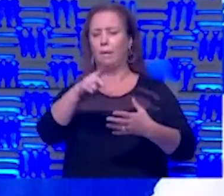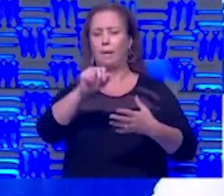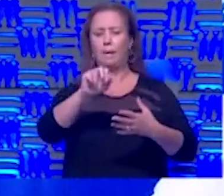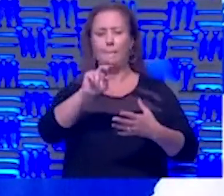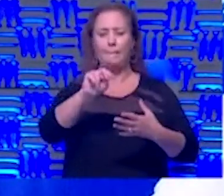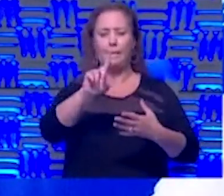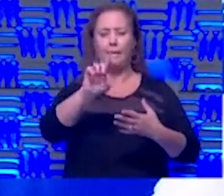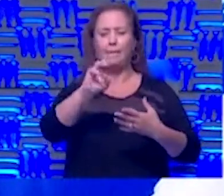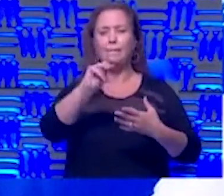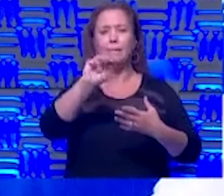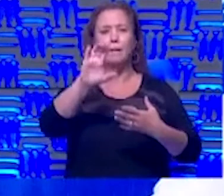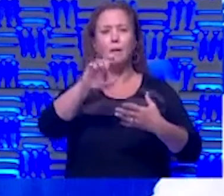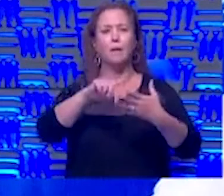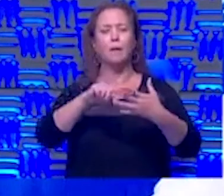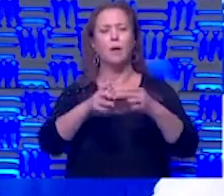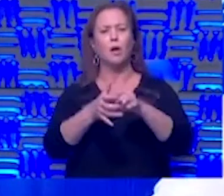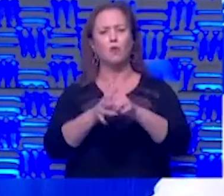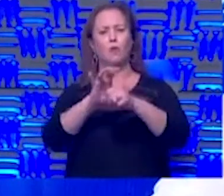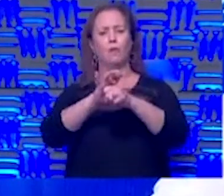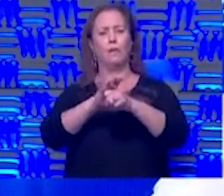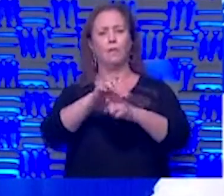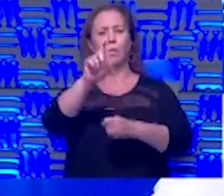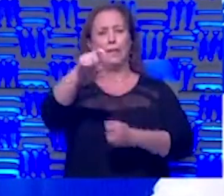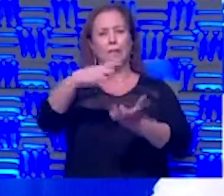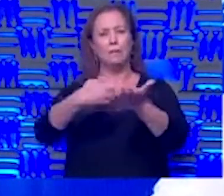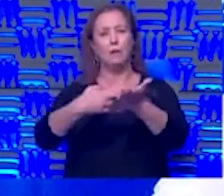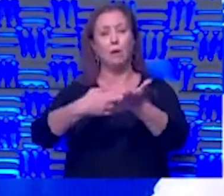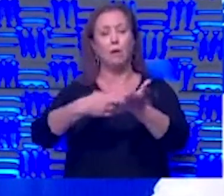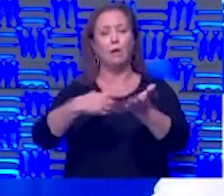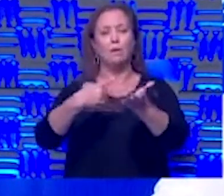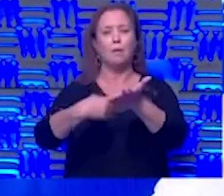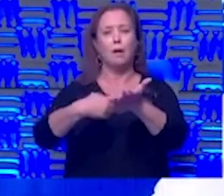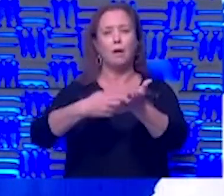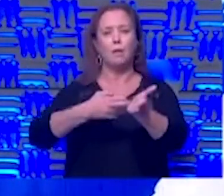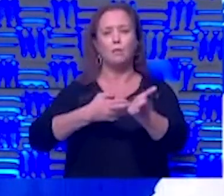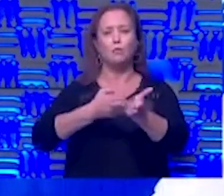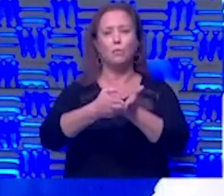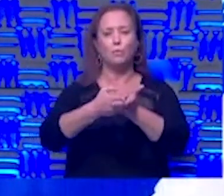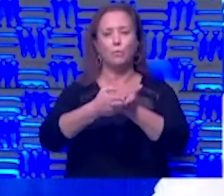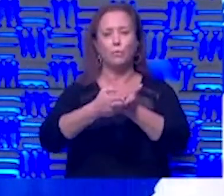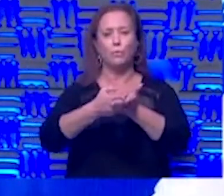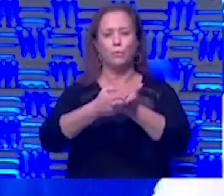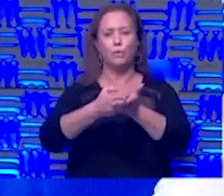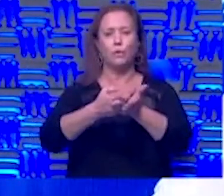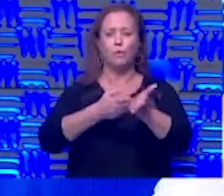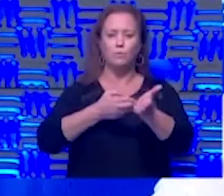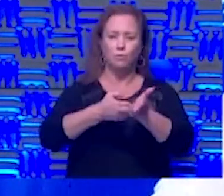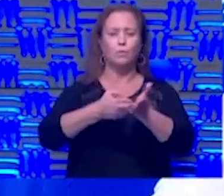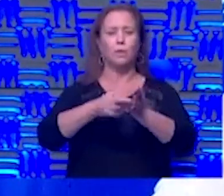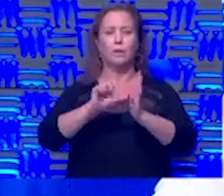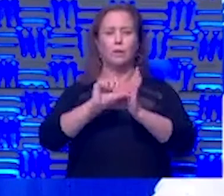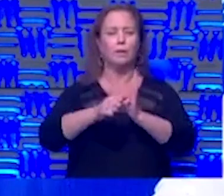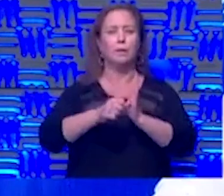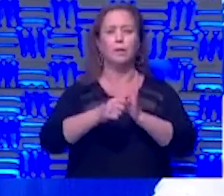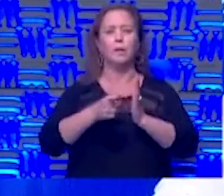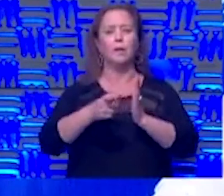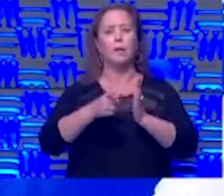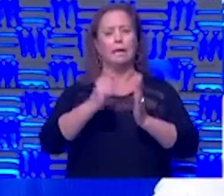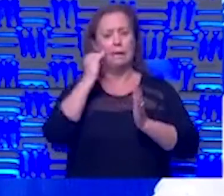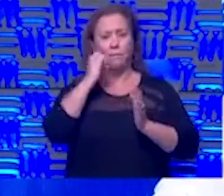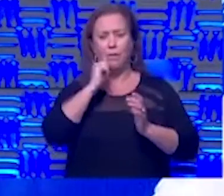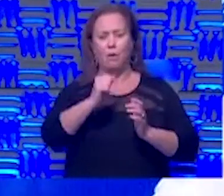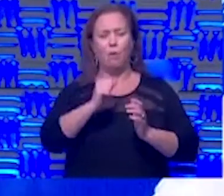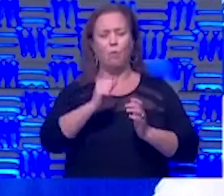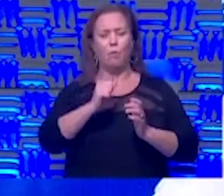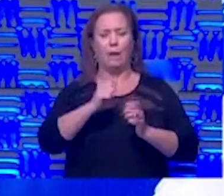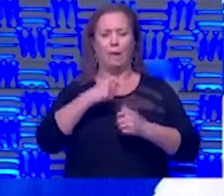coronavirus, we got to talk truth. Because when we don't, we end up with a lot of stress, a lot of